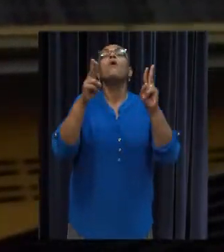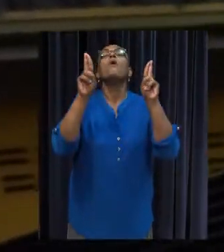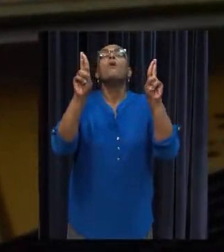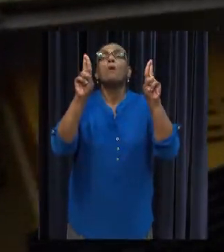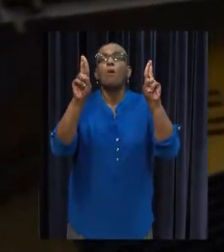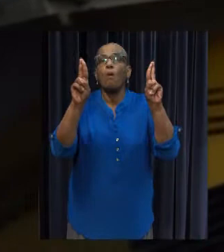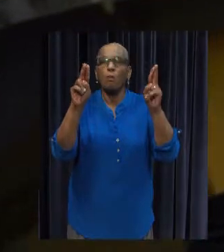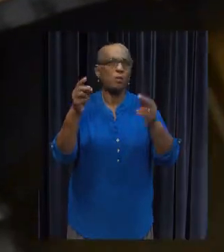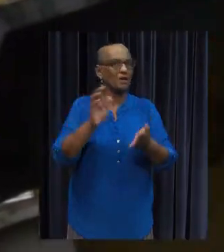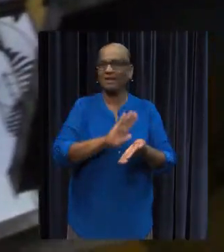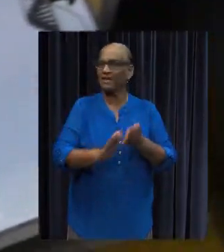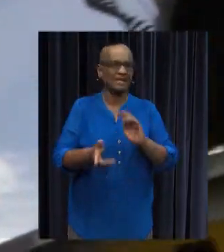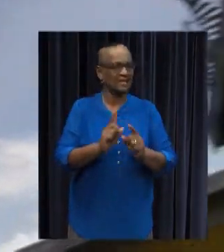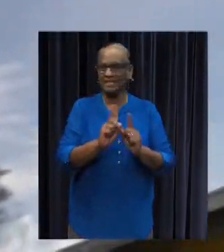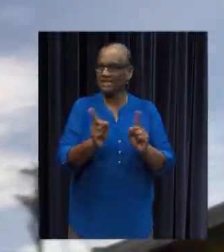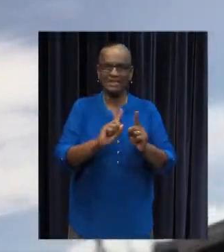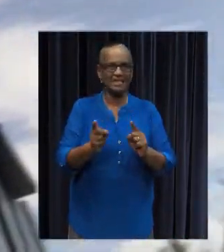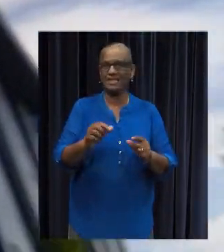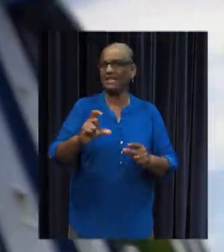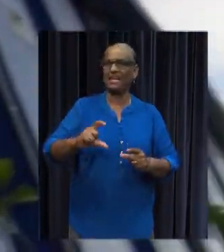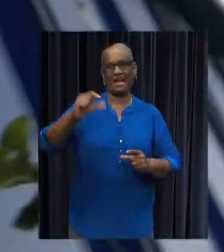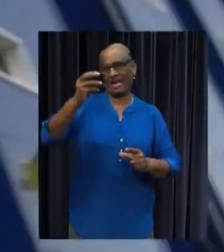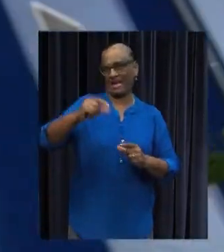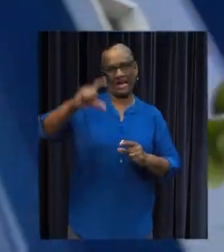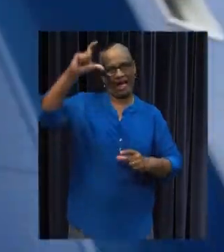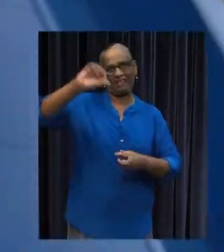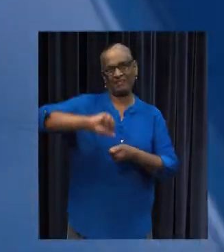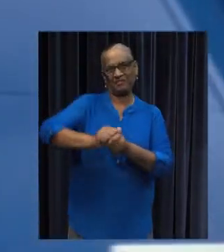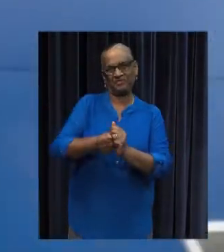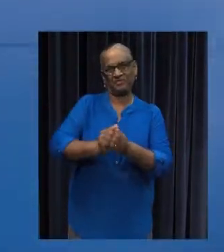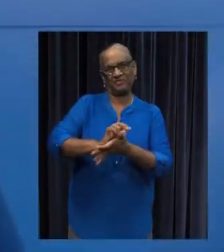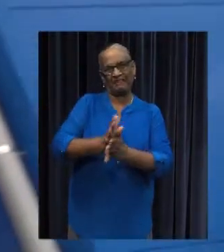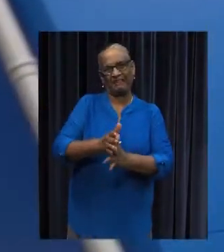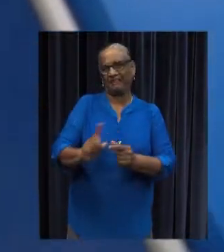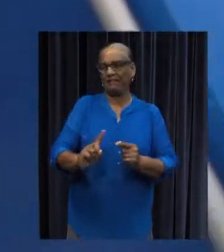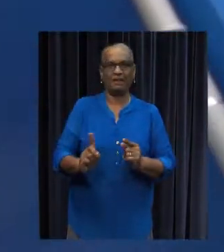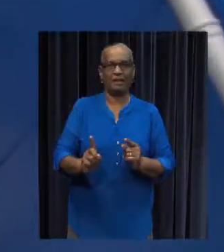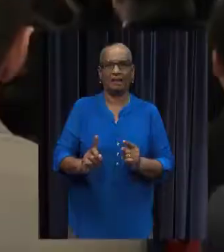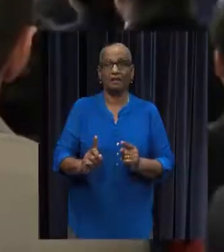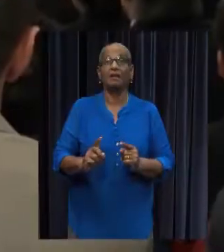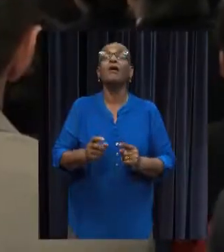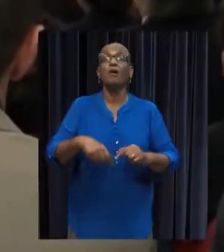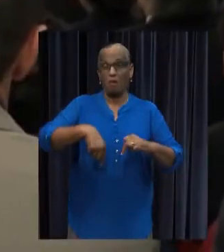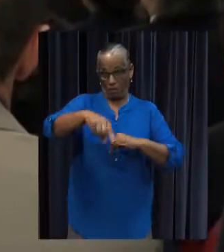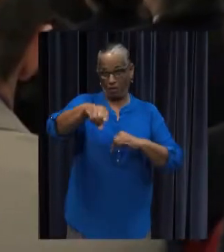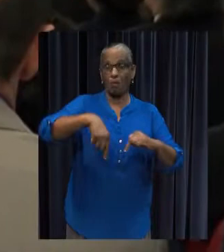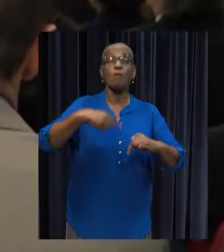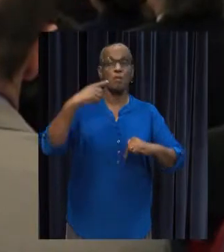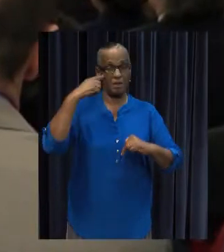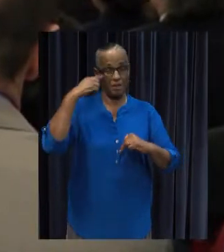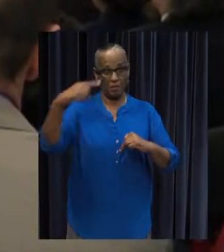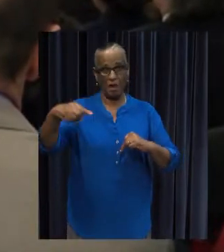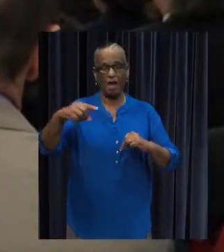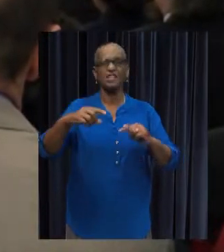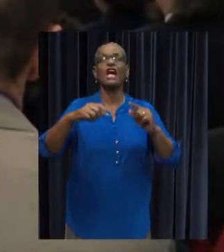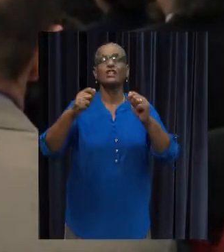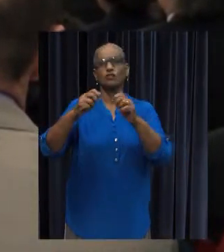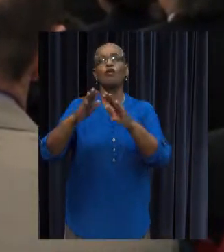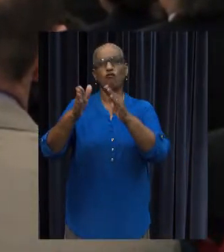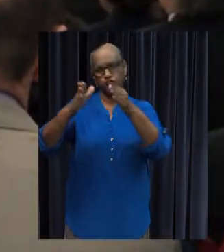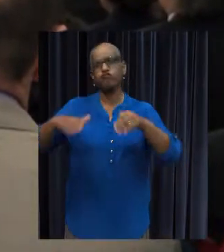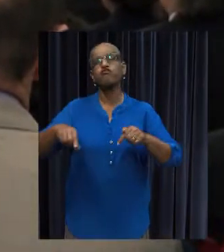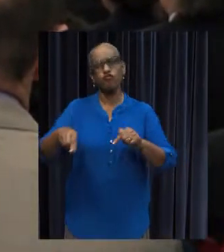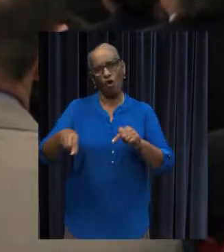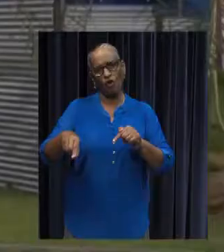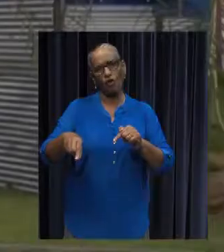hope that no capital destruction will take place. In the coming month, more work